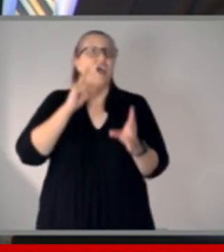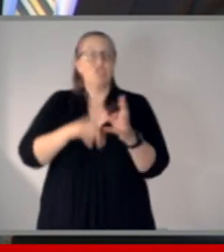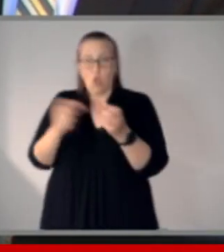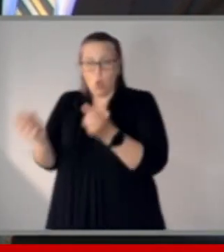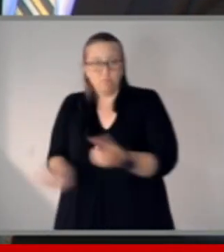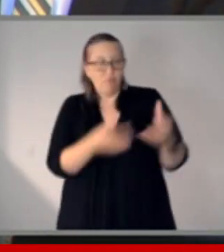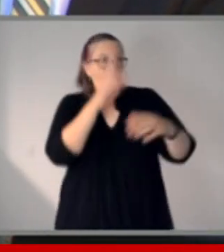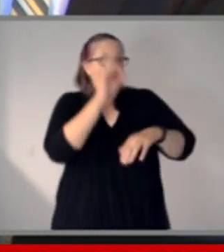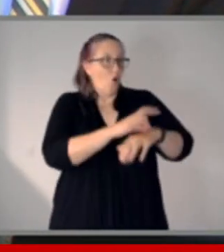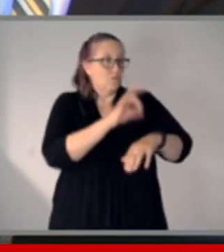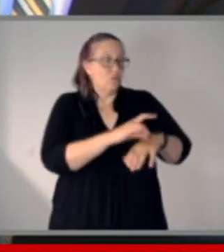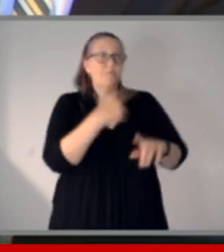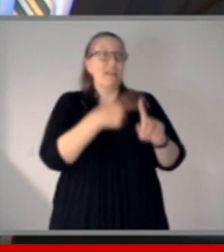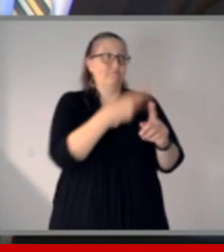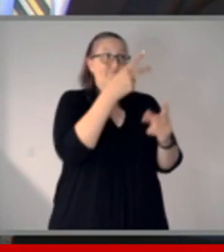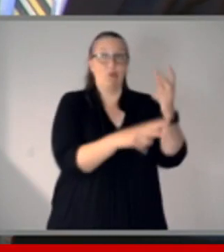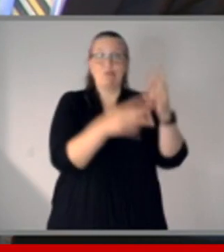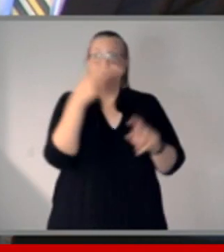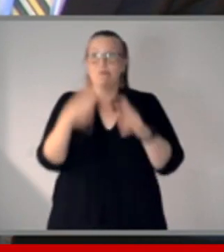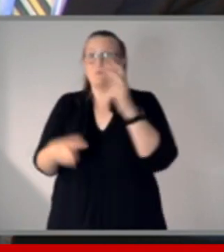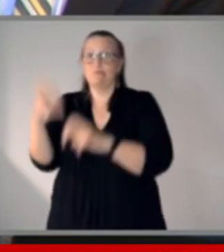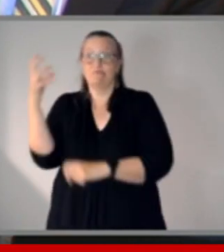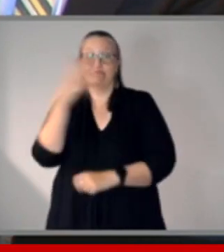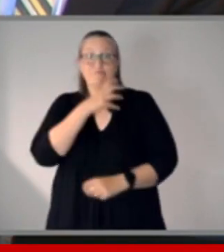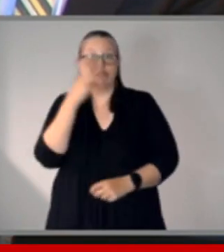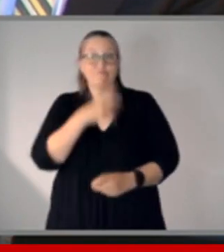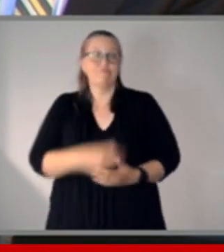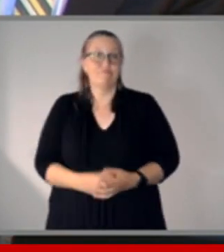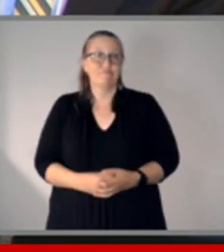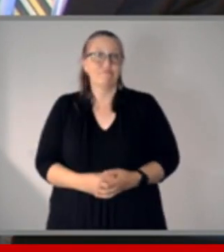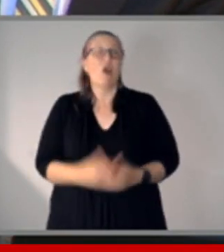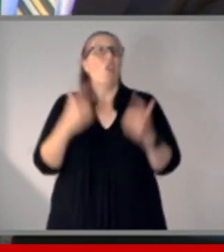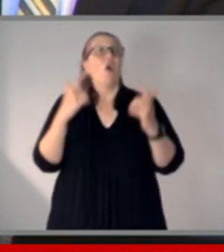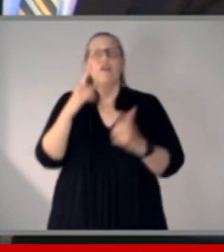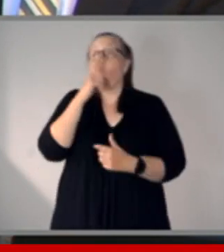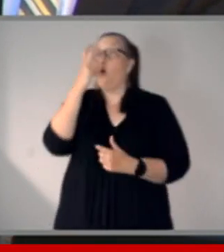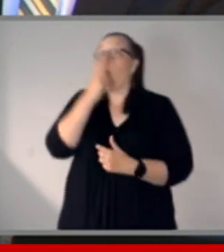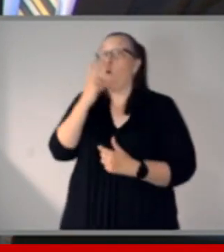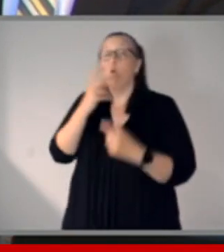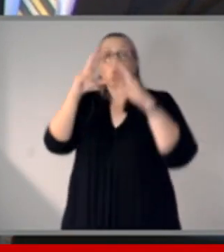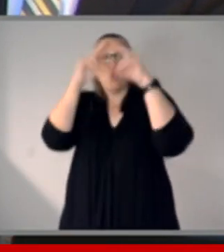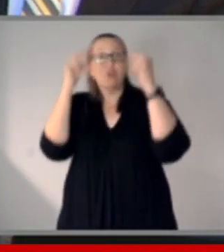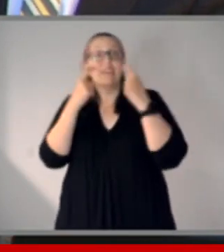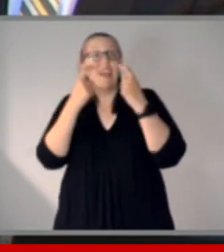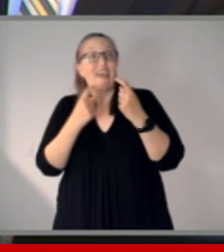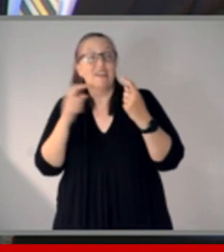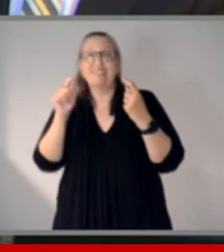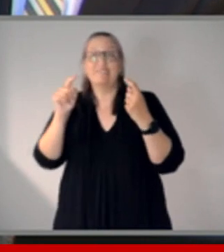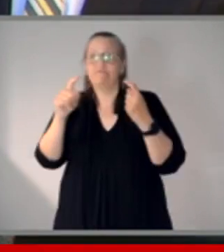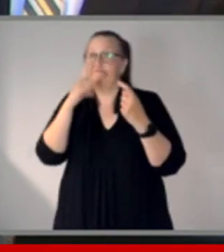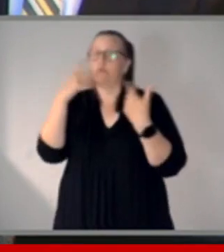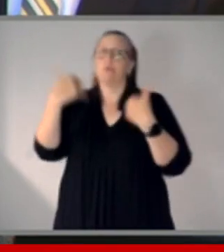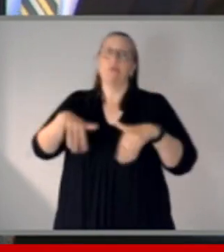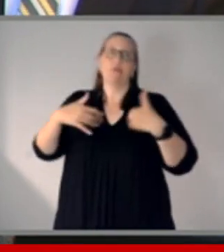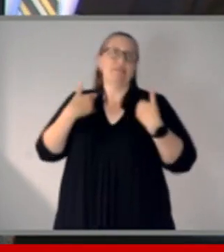hospitalised people, a lot of them, most of them in fact, in aged care, coming from aged care settings, residential aged care.